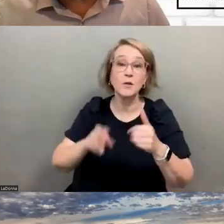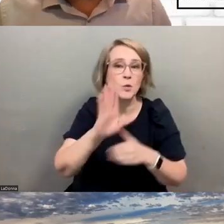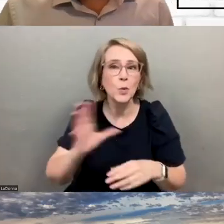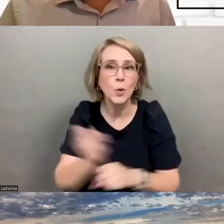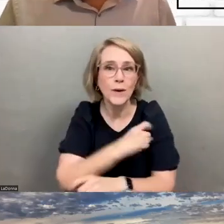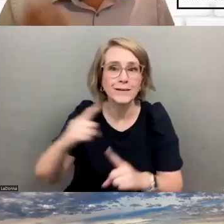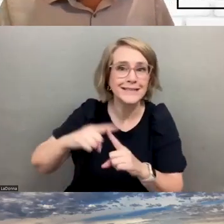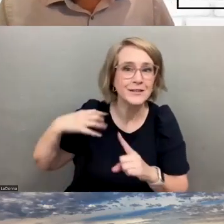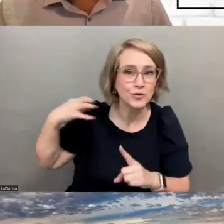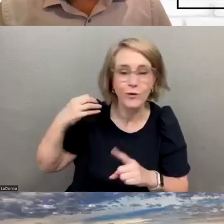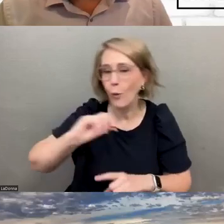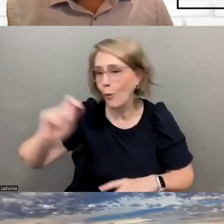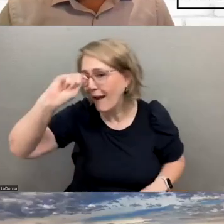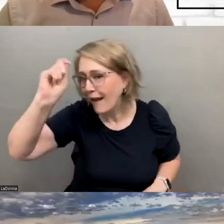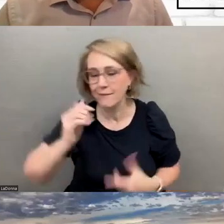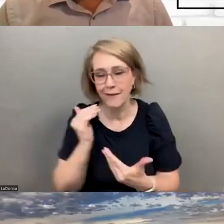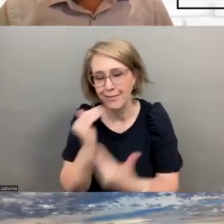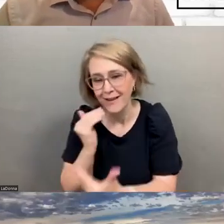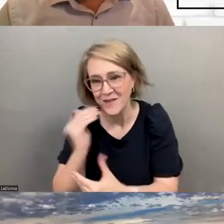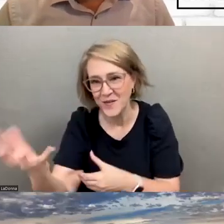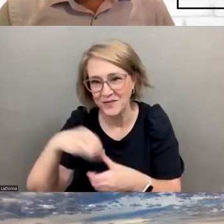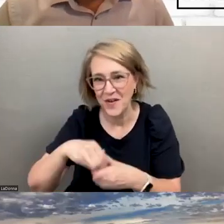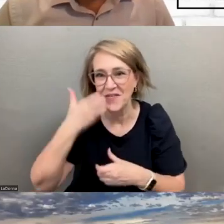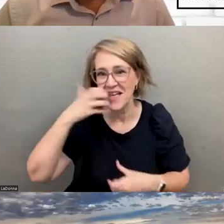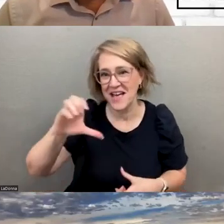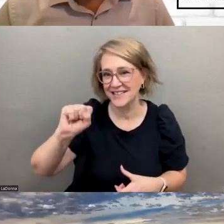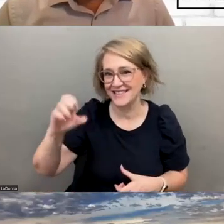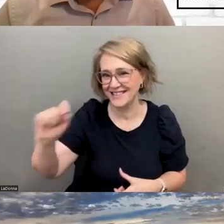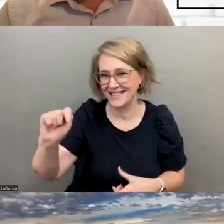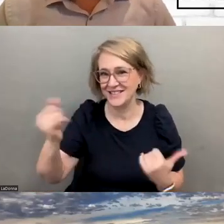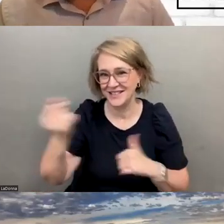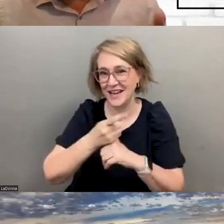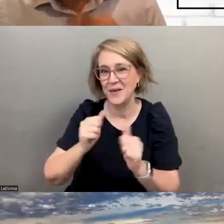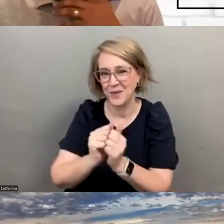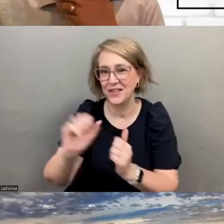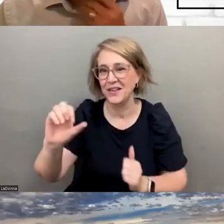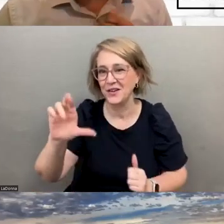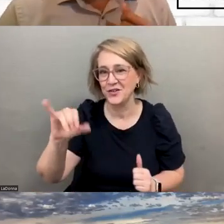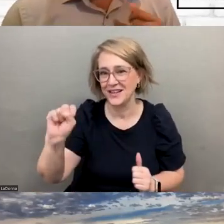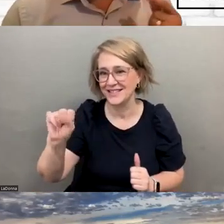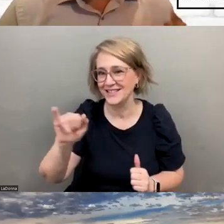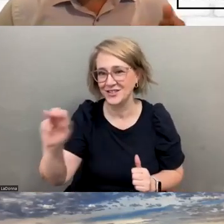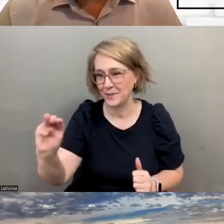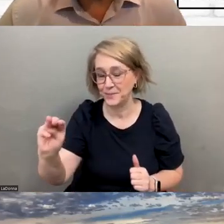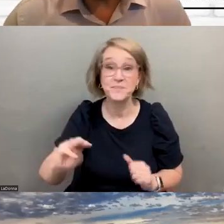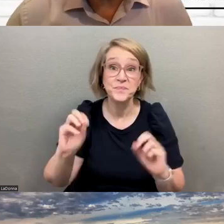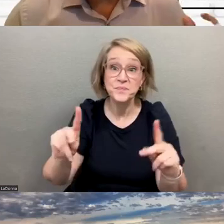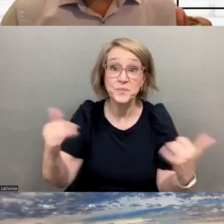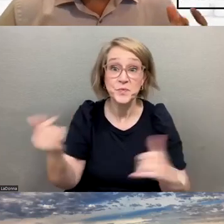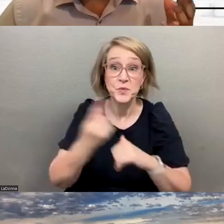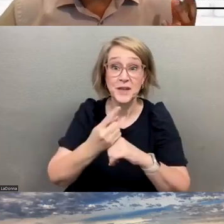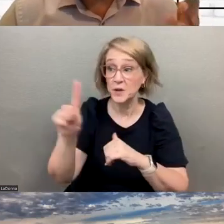hat, or otherwise as our thanks for being a part of the Crisis Jam hot seat. So let's go on with the question. The question reads,